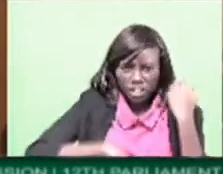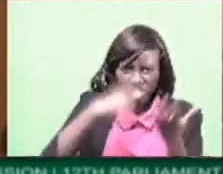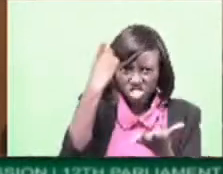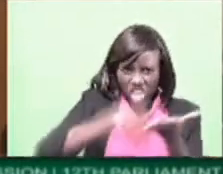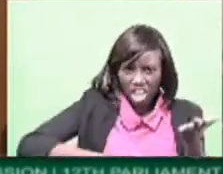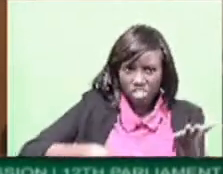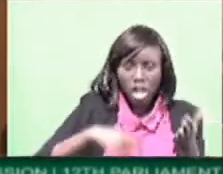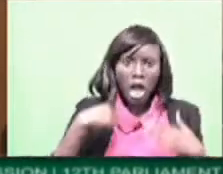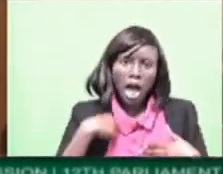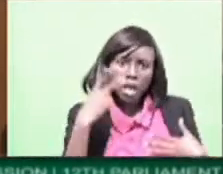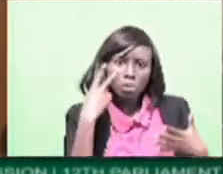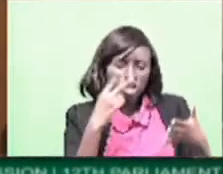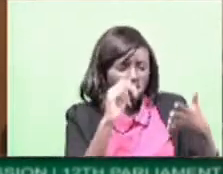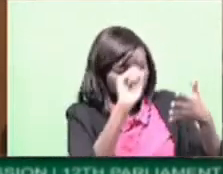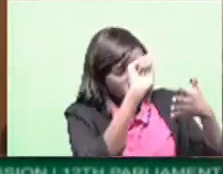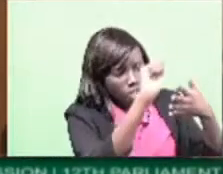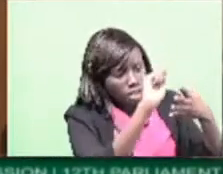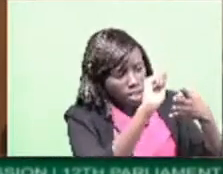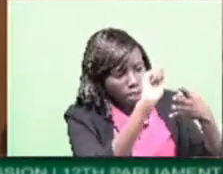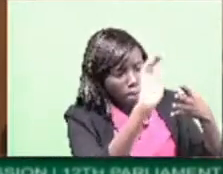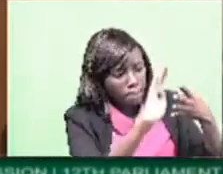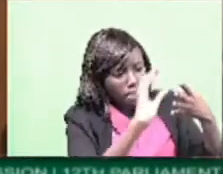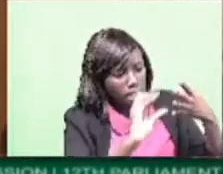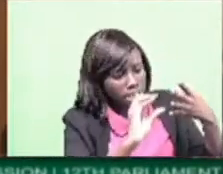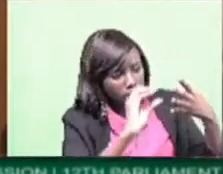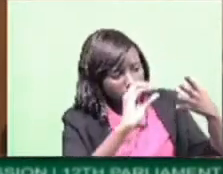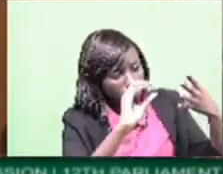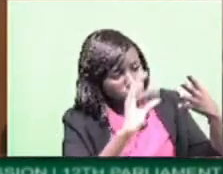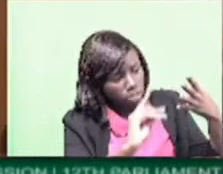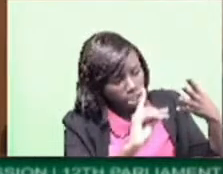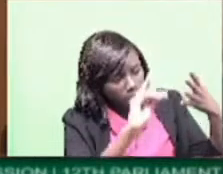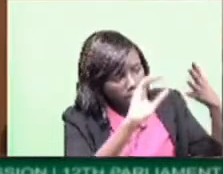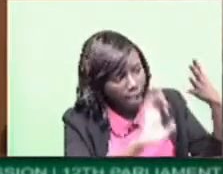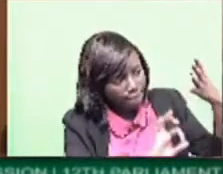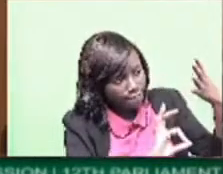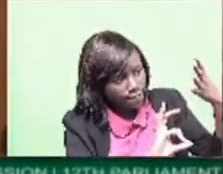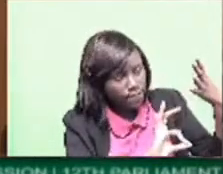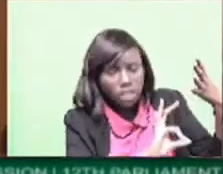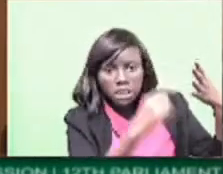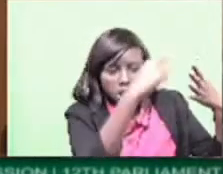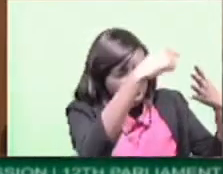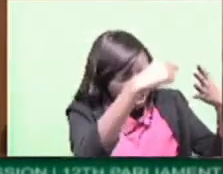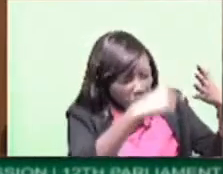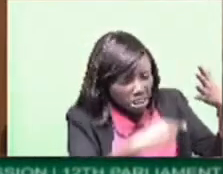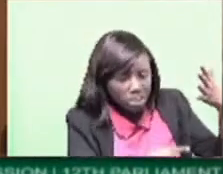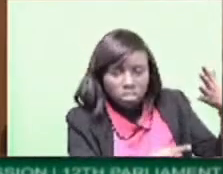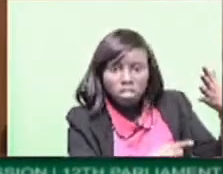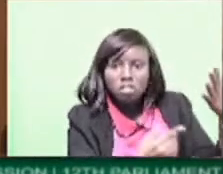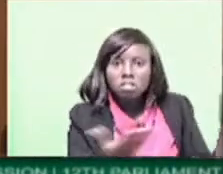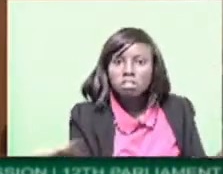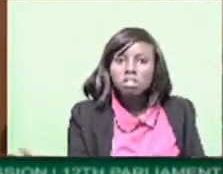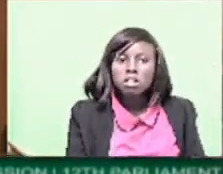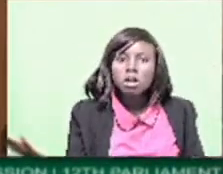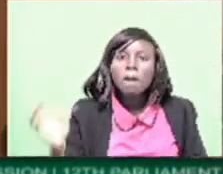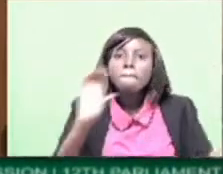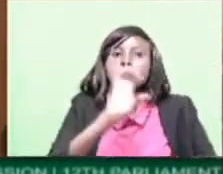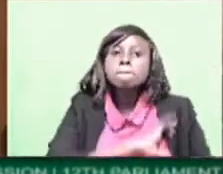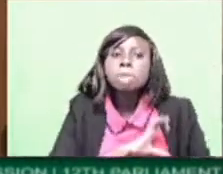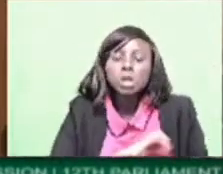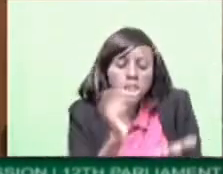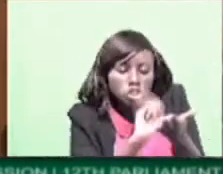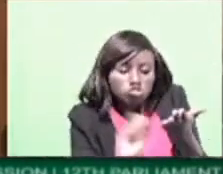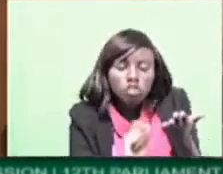C, D, E, and F as to what is the police officer going to put on this fixed penalty notice.